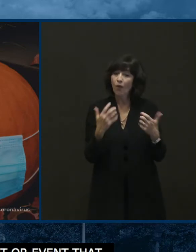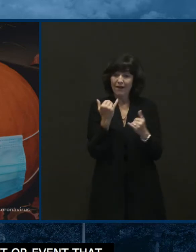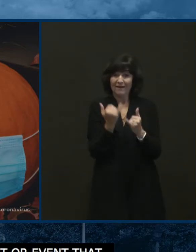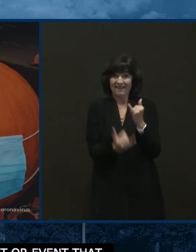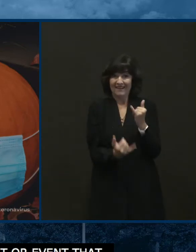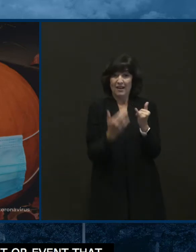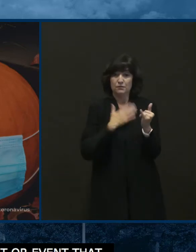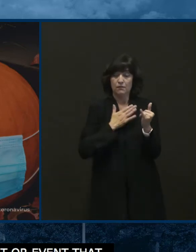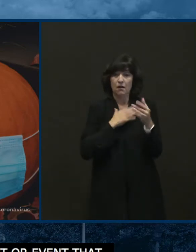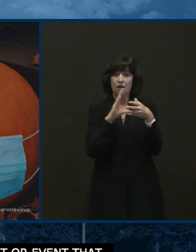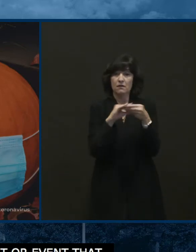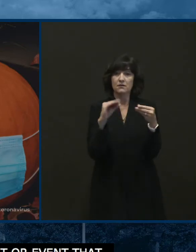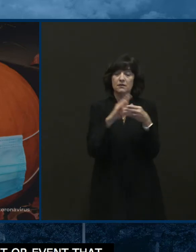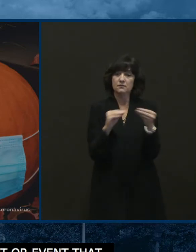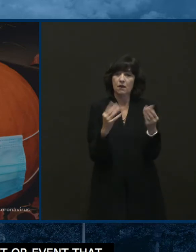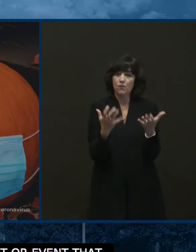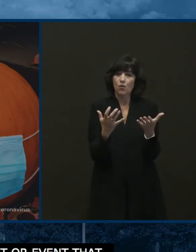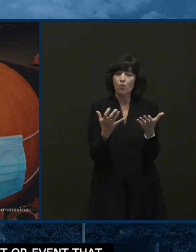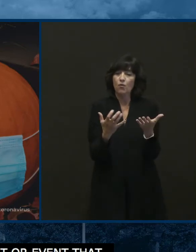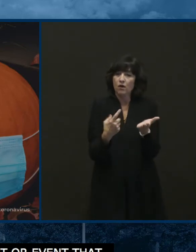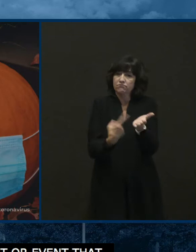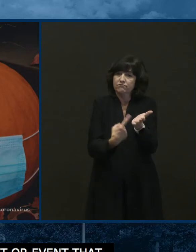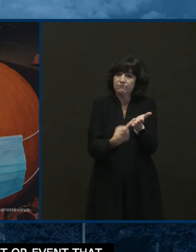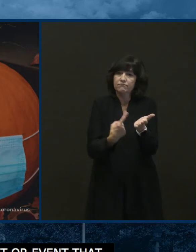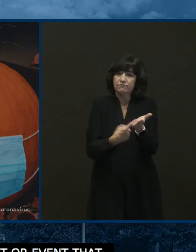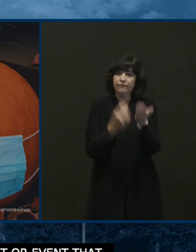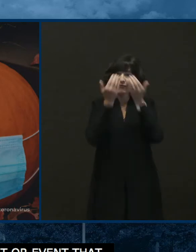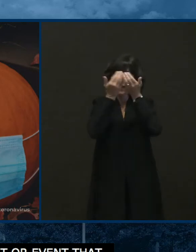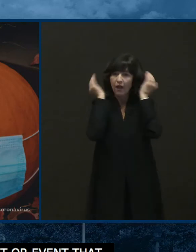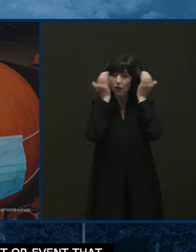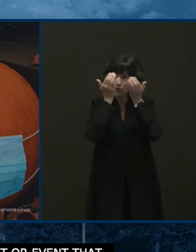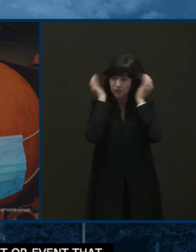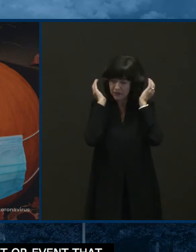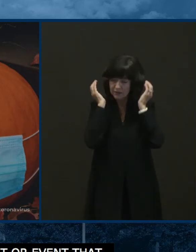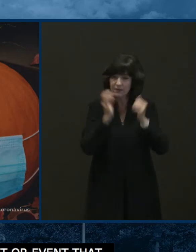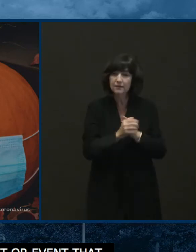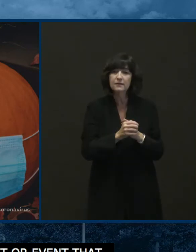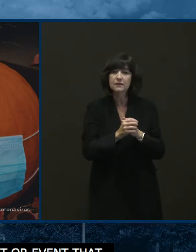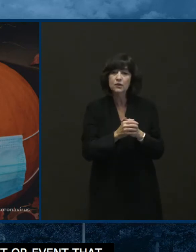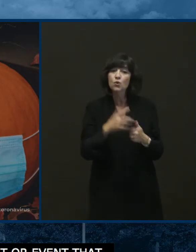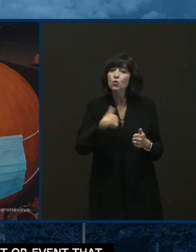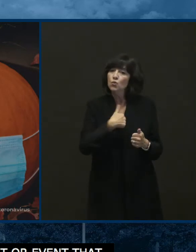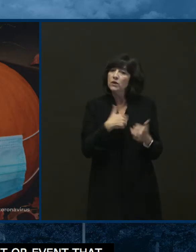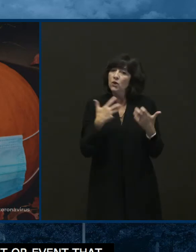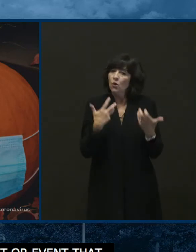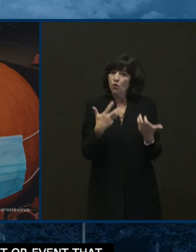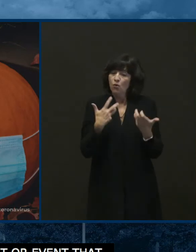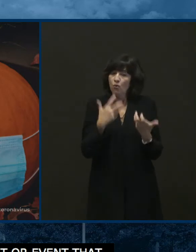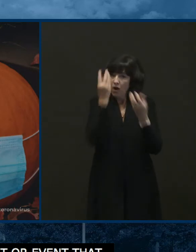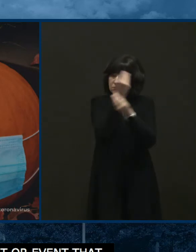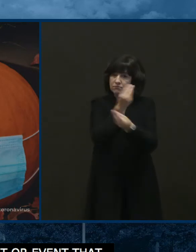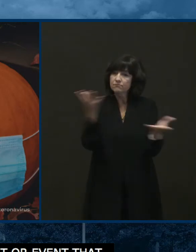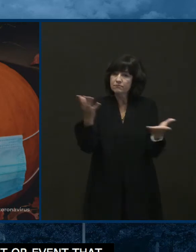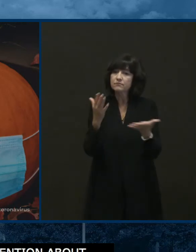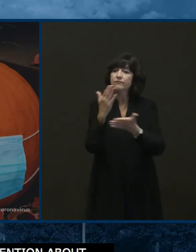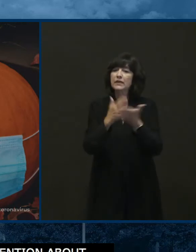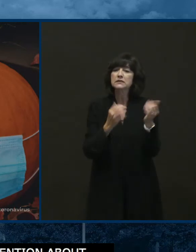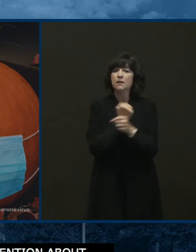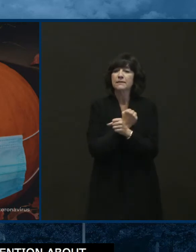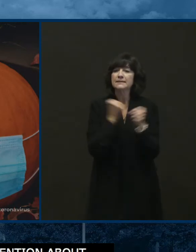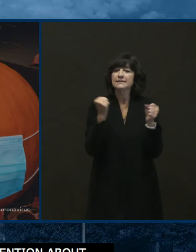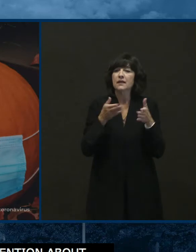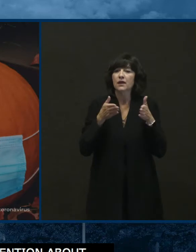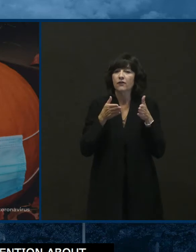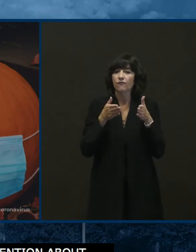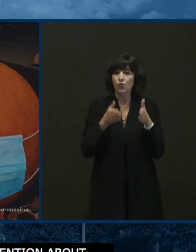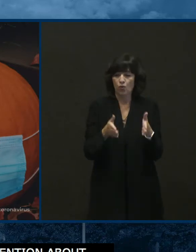did issue guidance for safe fall festivities just this past